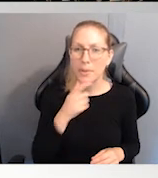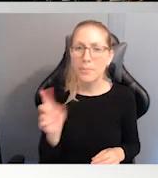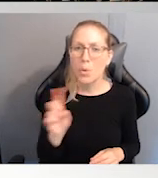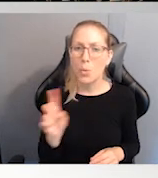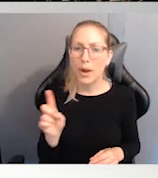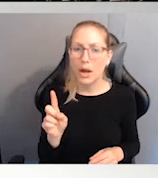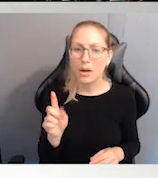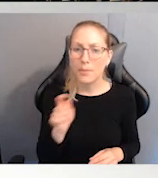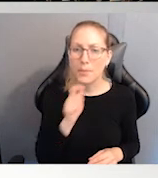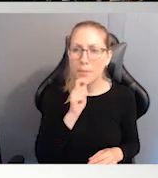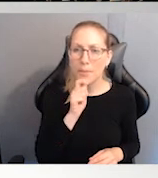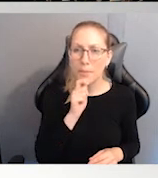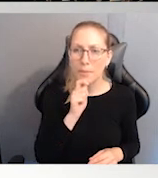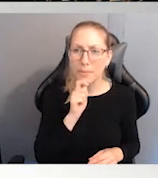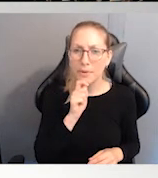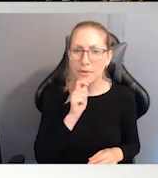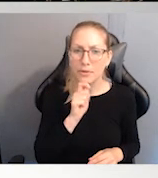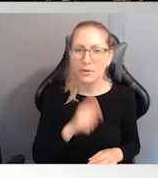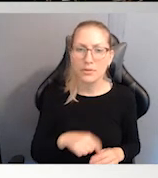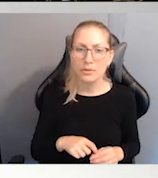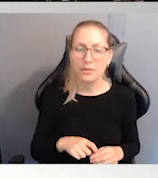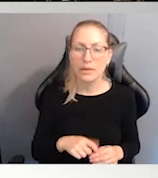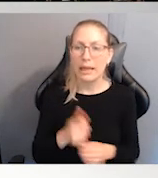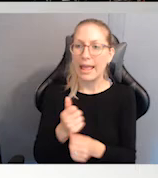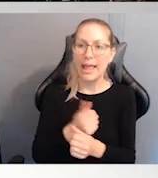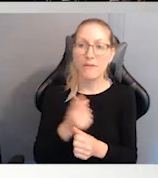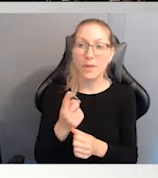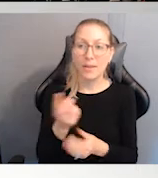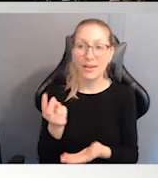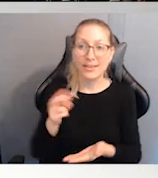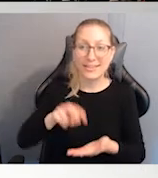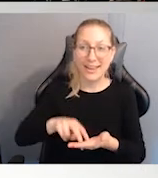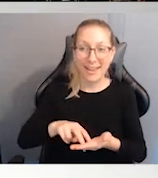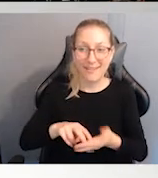Everybody stand up here and line up really nicely.